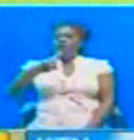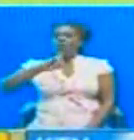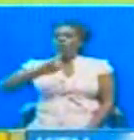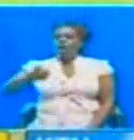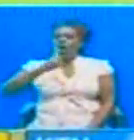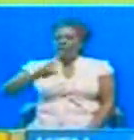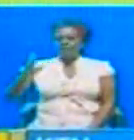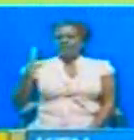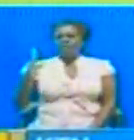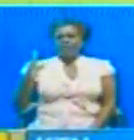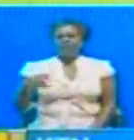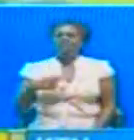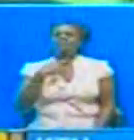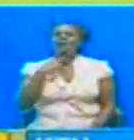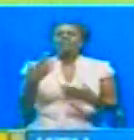that